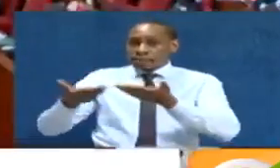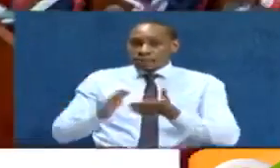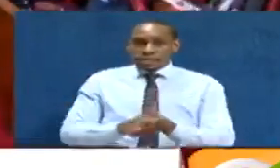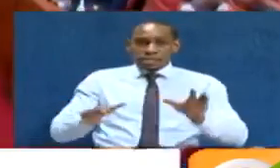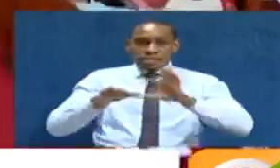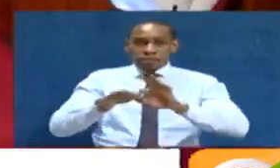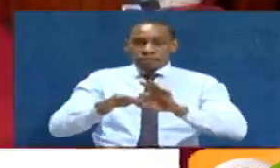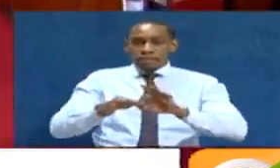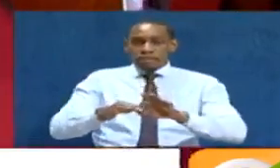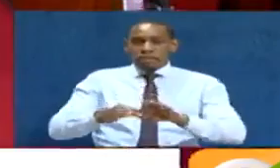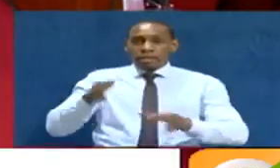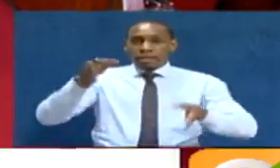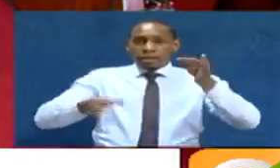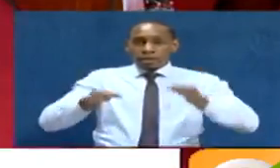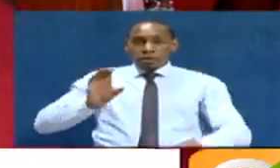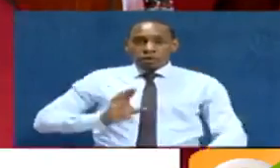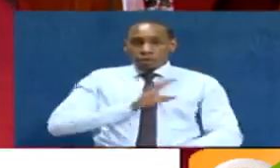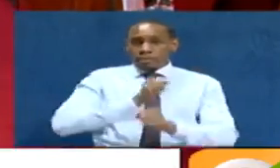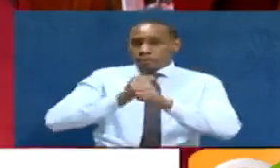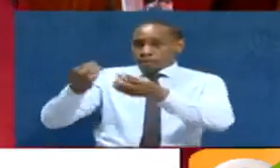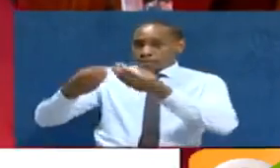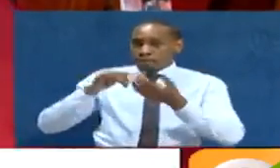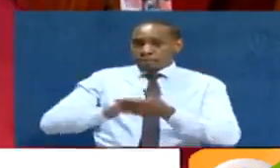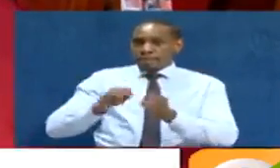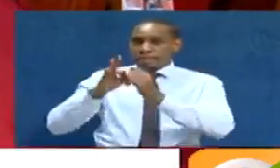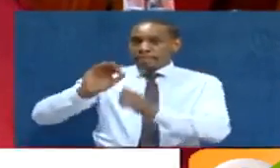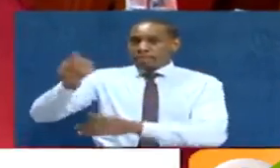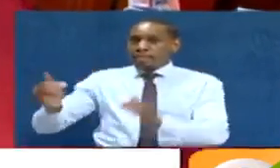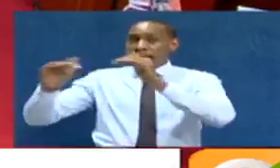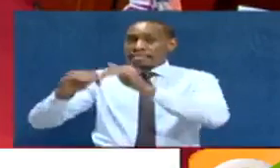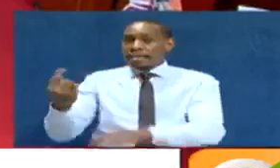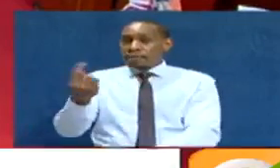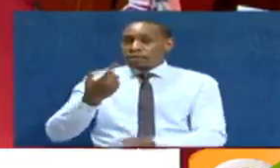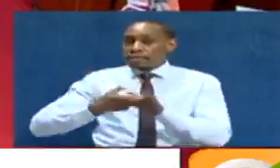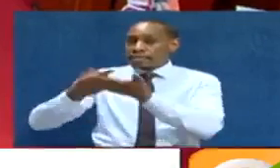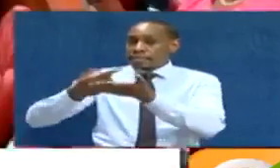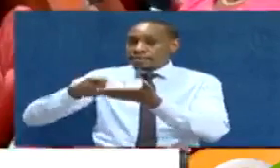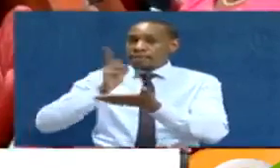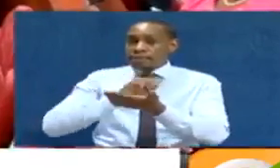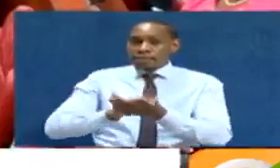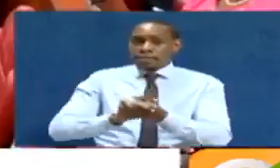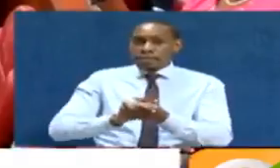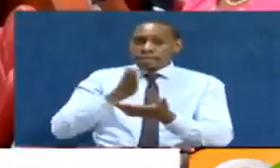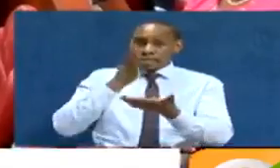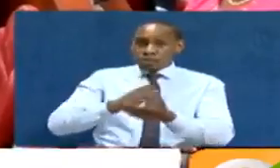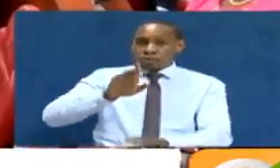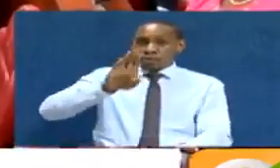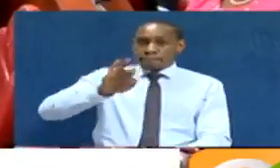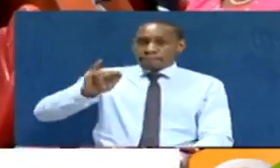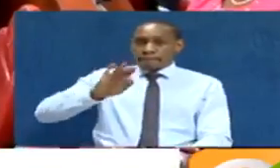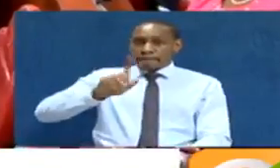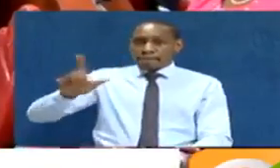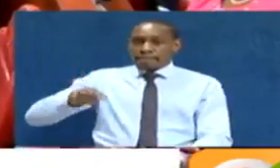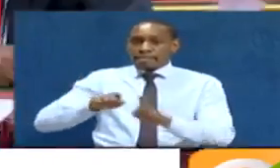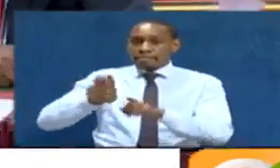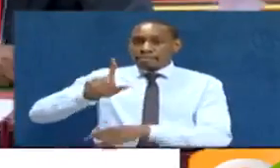Joint Justice and Legal Affairs Committee says it learnt that only 13 county assemblies debated and approved the correct BBI bill, and